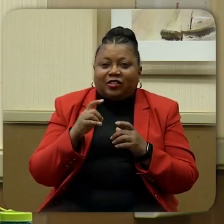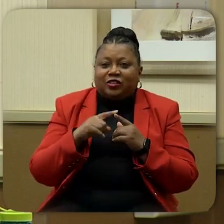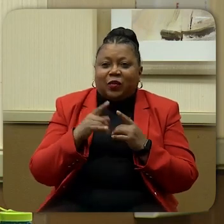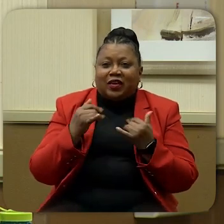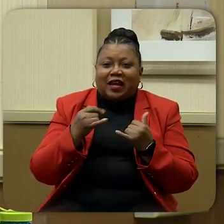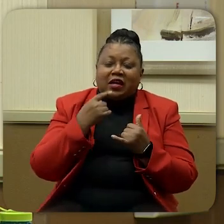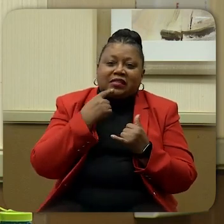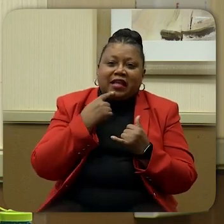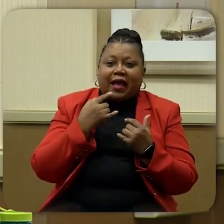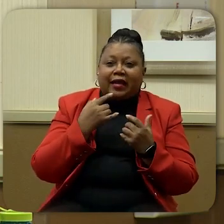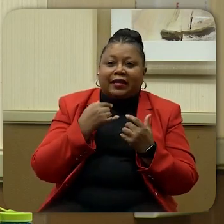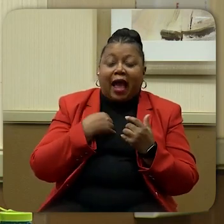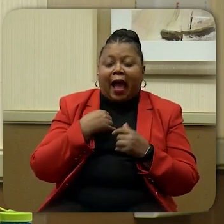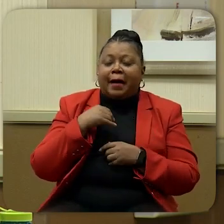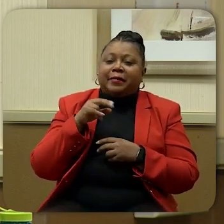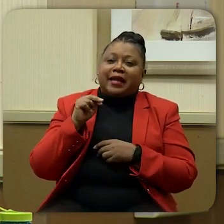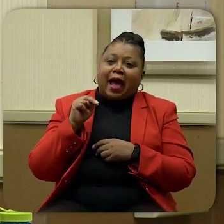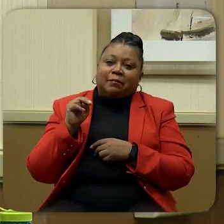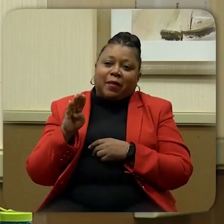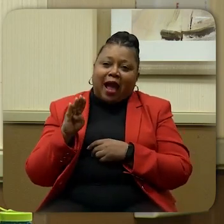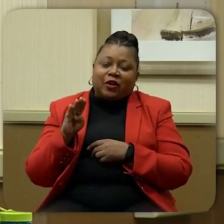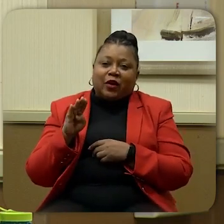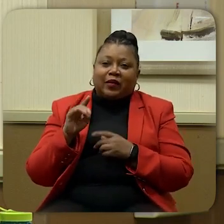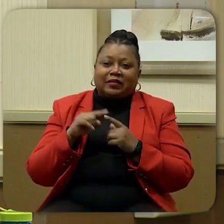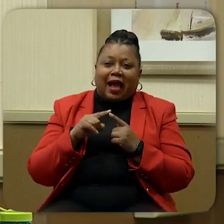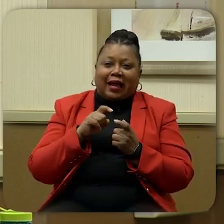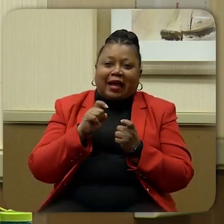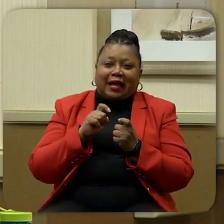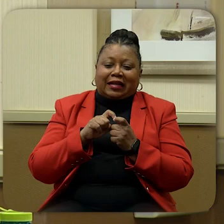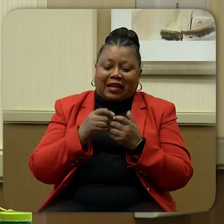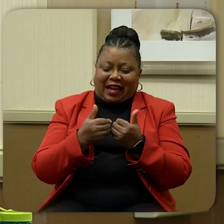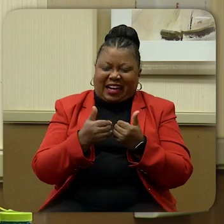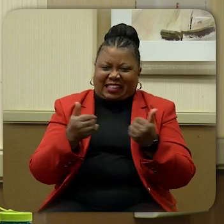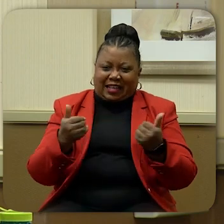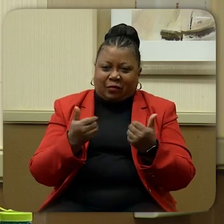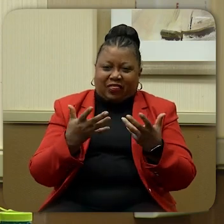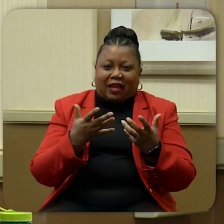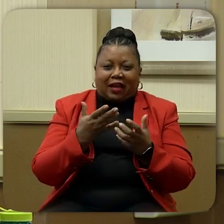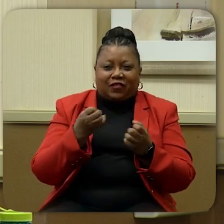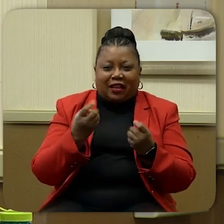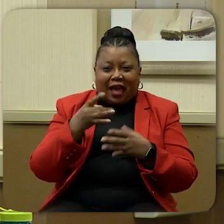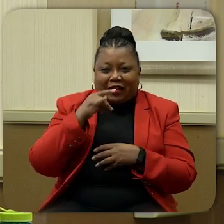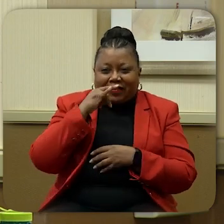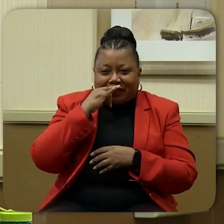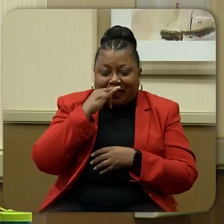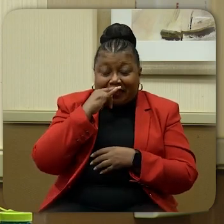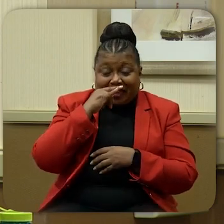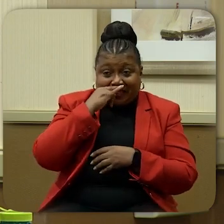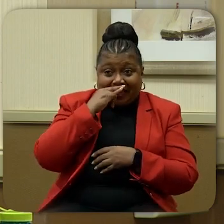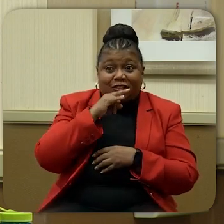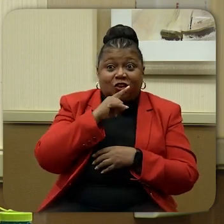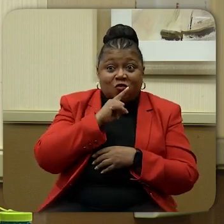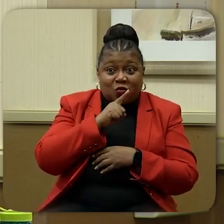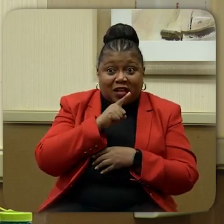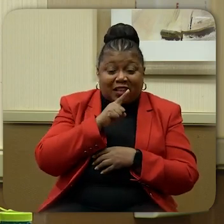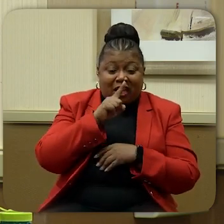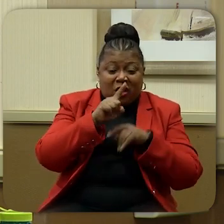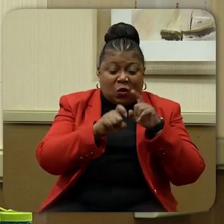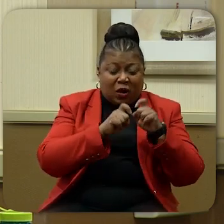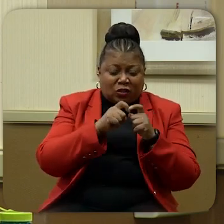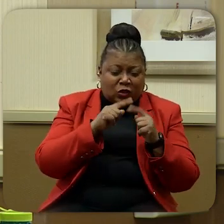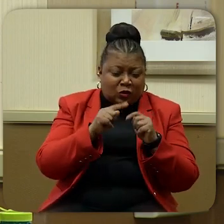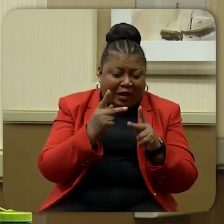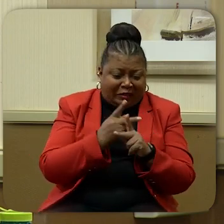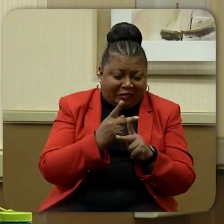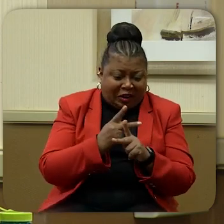are now saying I'm non-binary, and it's like, I think that's a separate thing for a lot of them than the kids that are actually questioning or trying